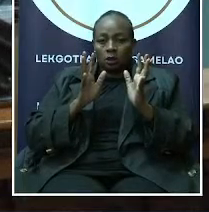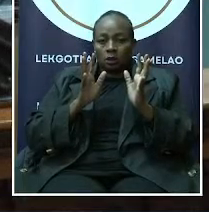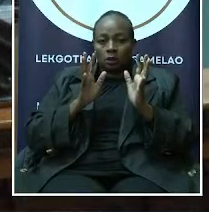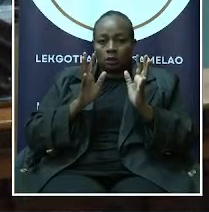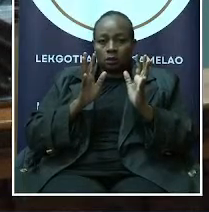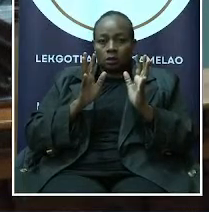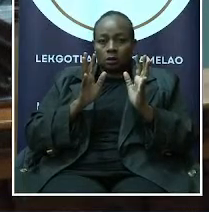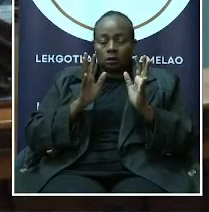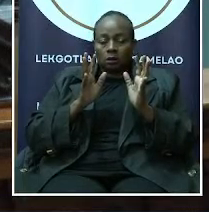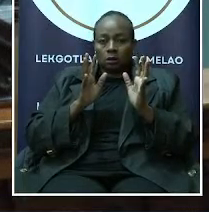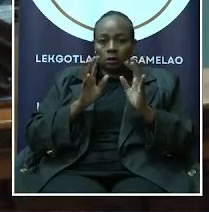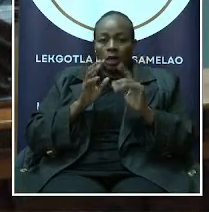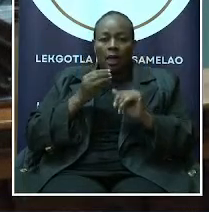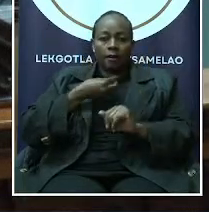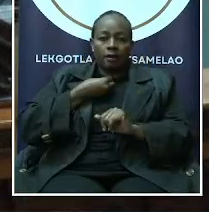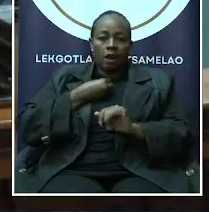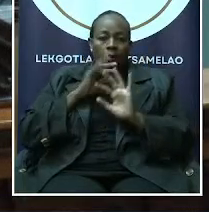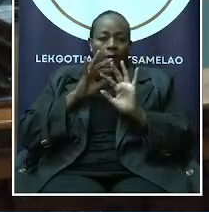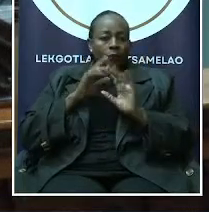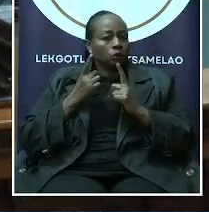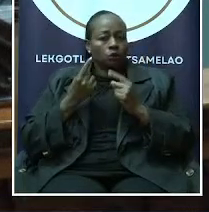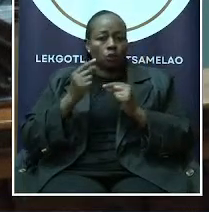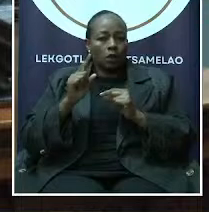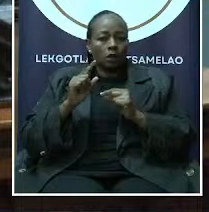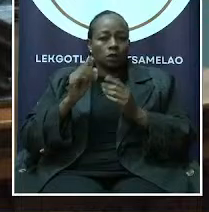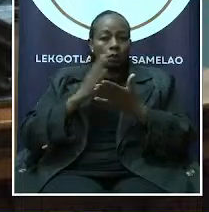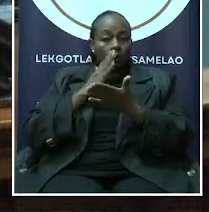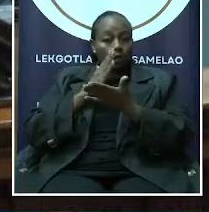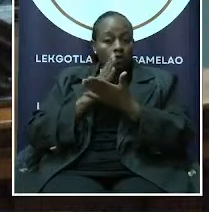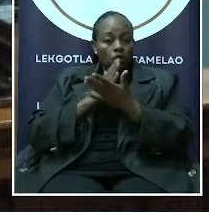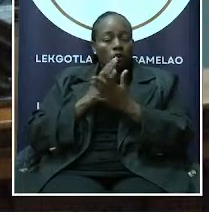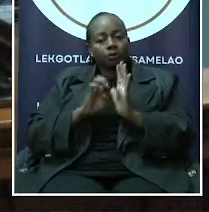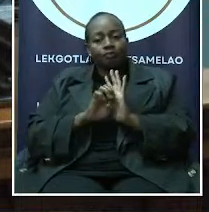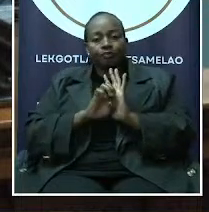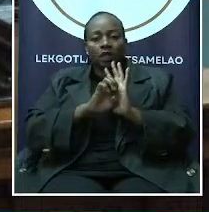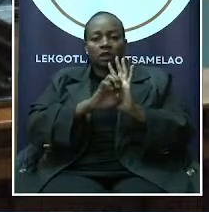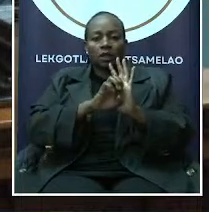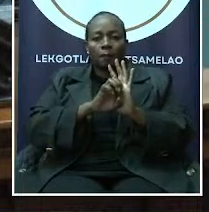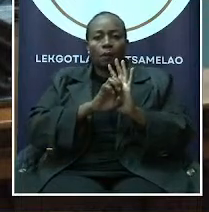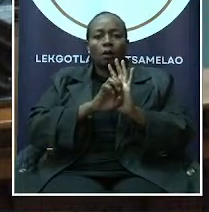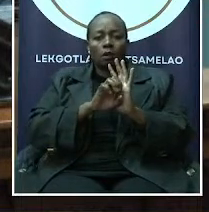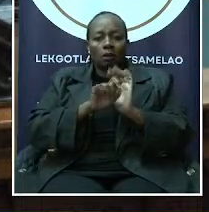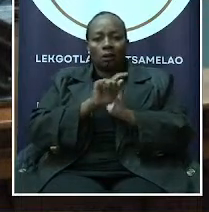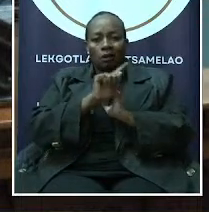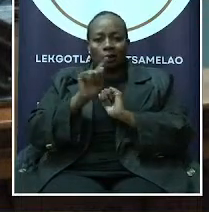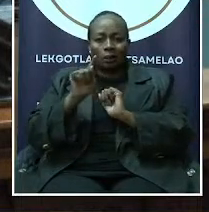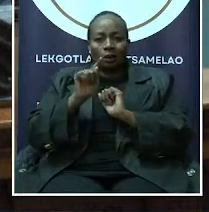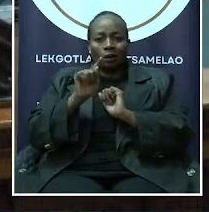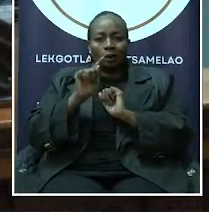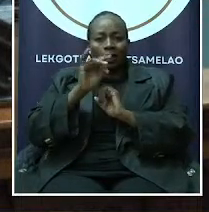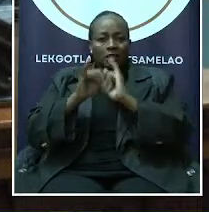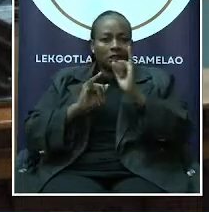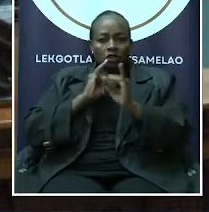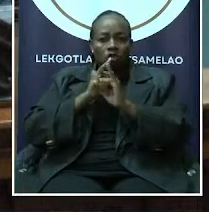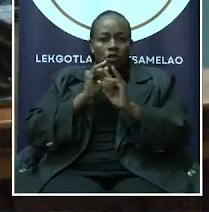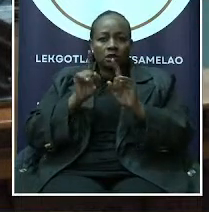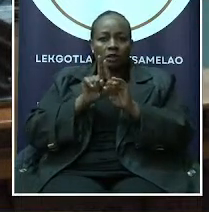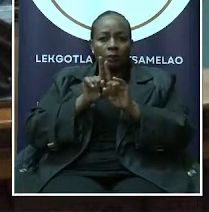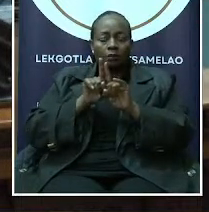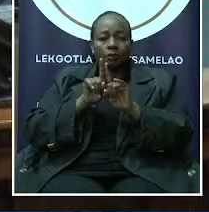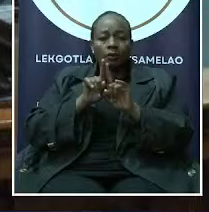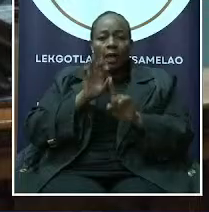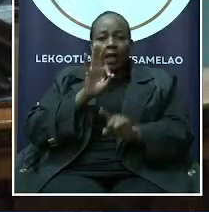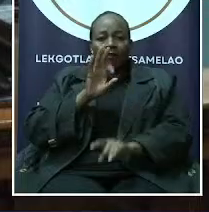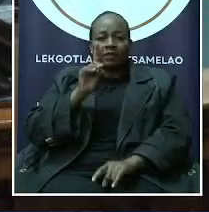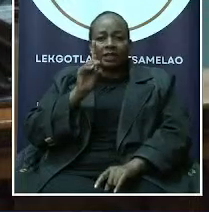What are young people doing to make sure that, for example, they're holding accountable institutions such as the Free State Development